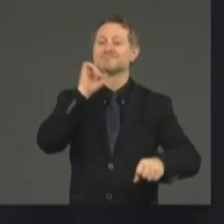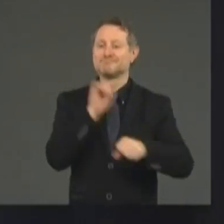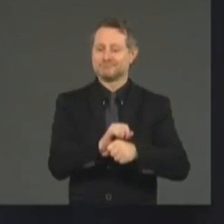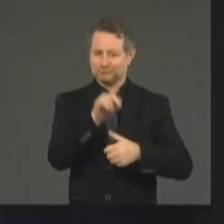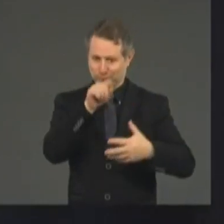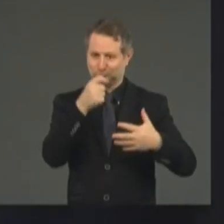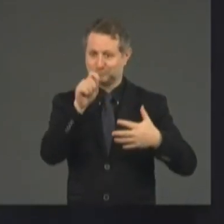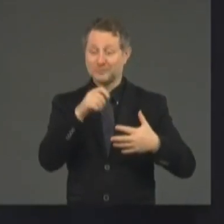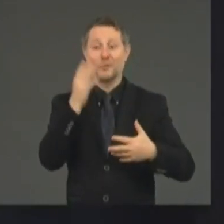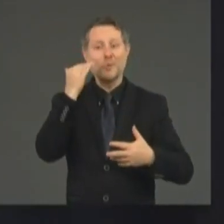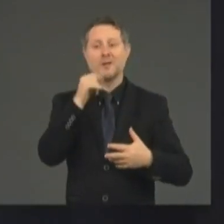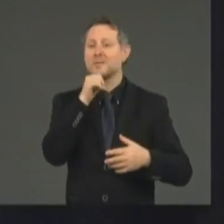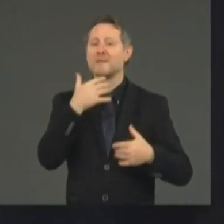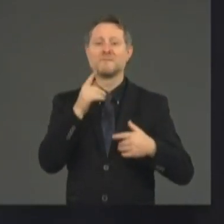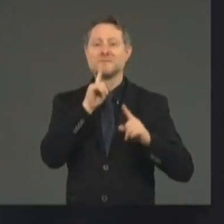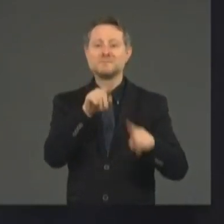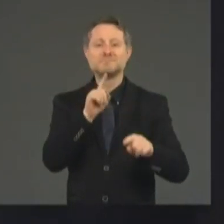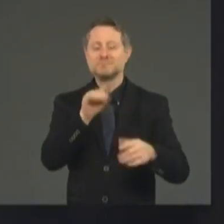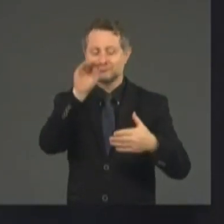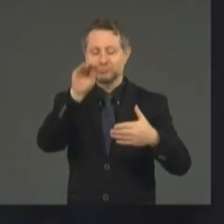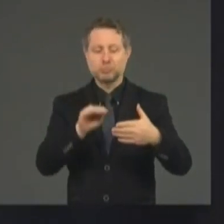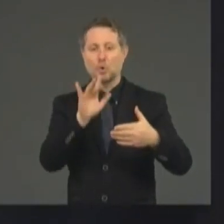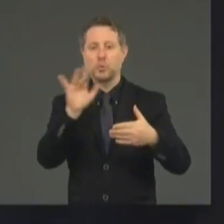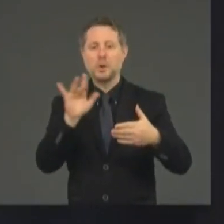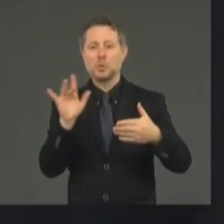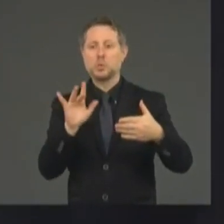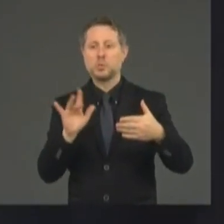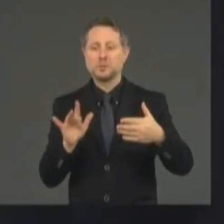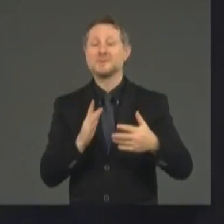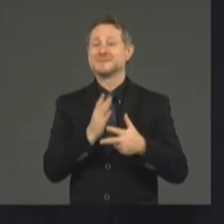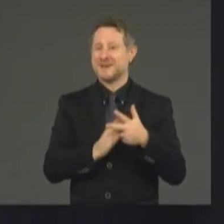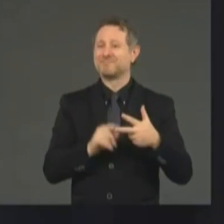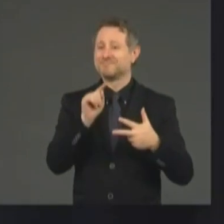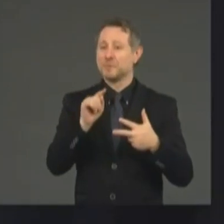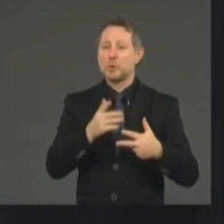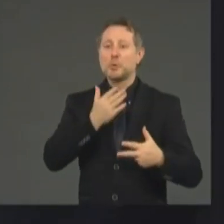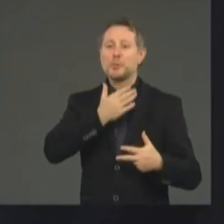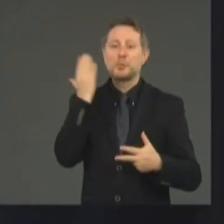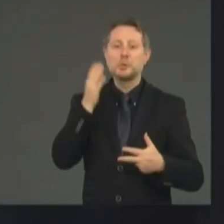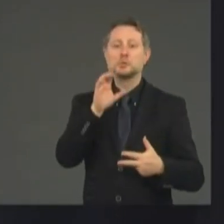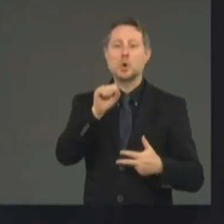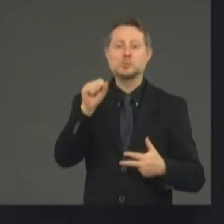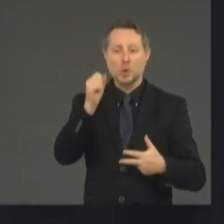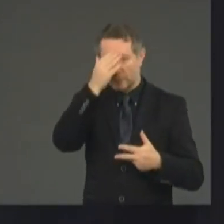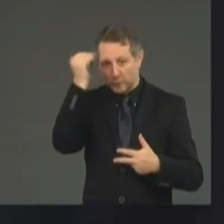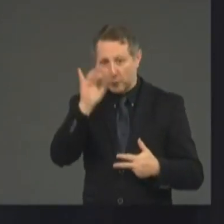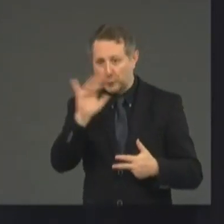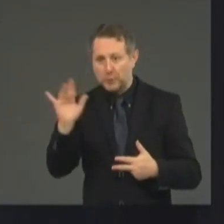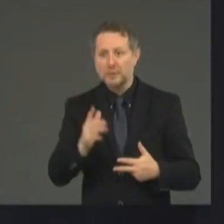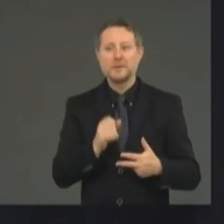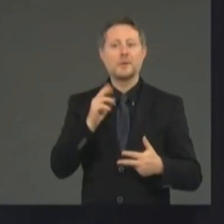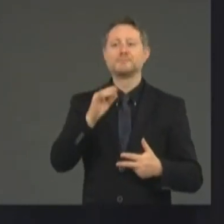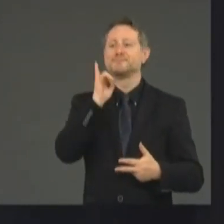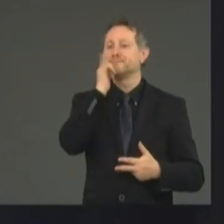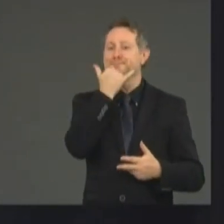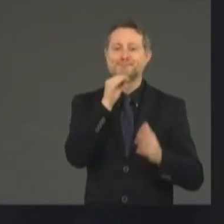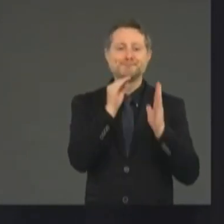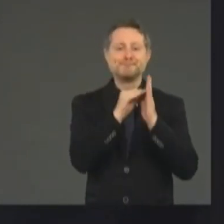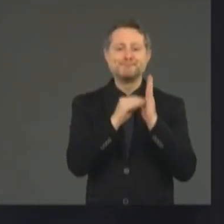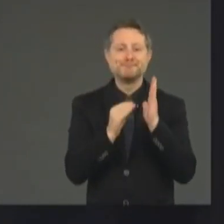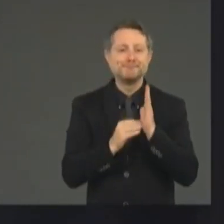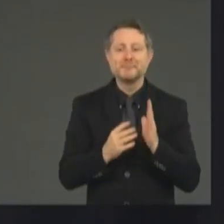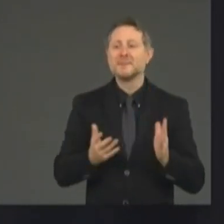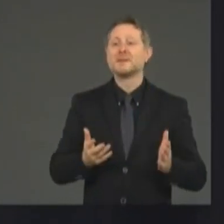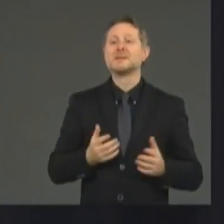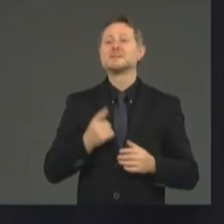people fit into the partial information category where either a social security number is wrong or one of the pieces of information that the Fed's mandate has not